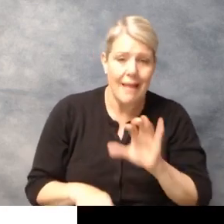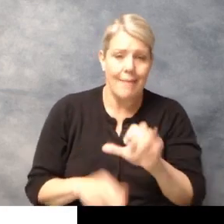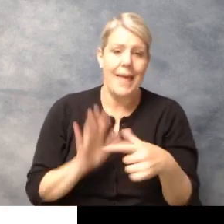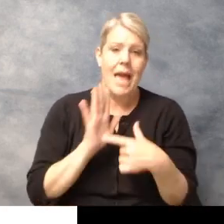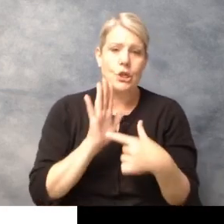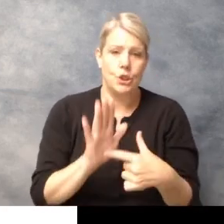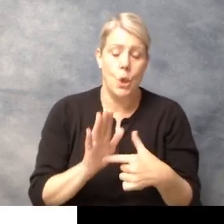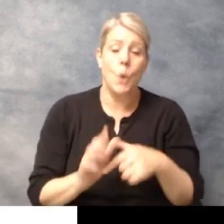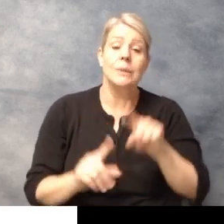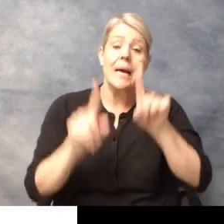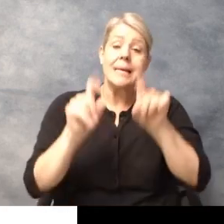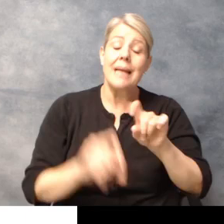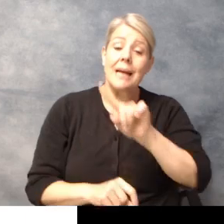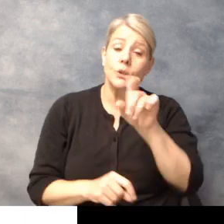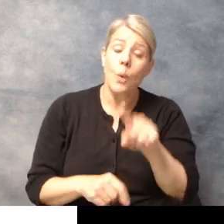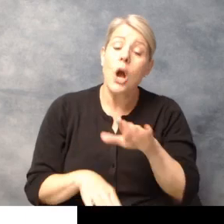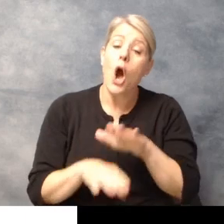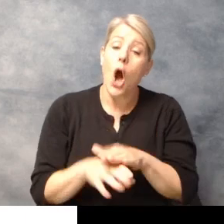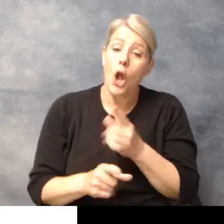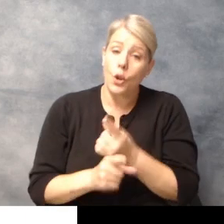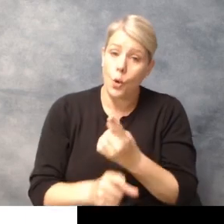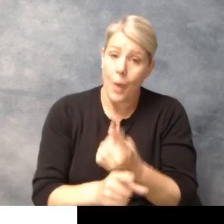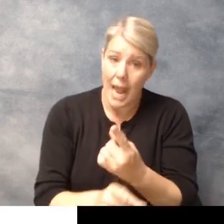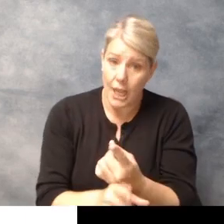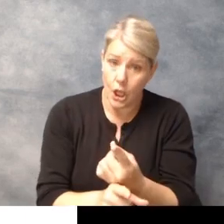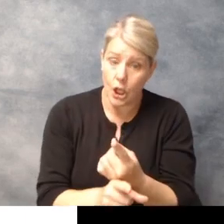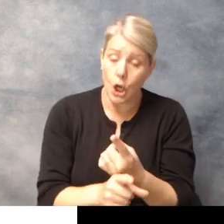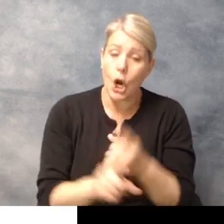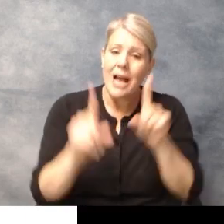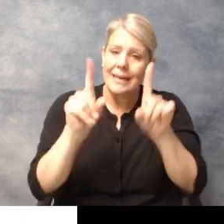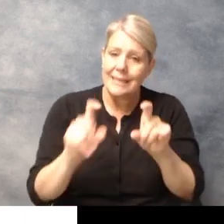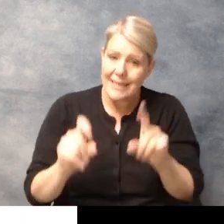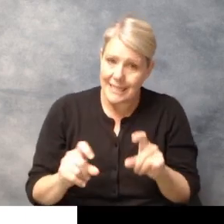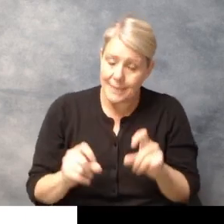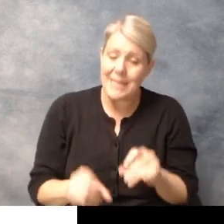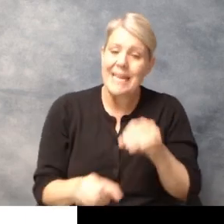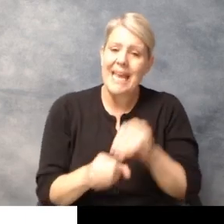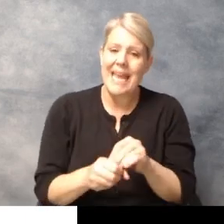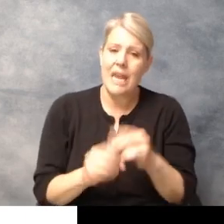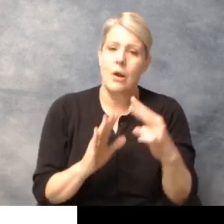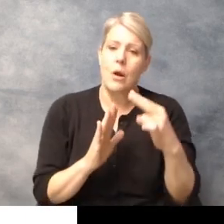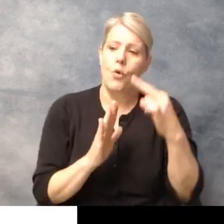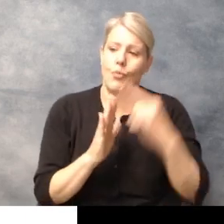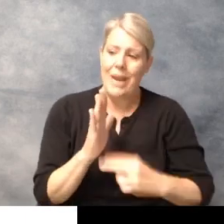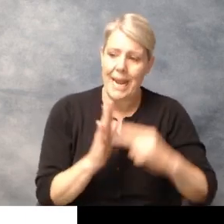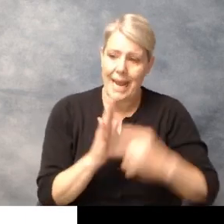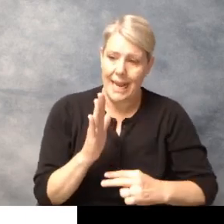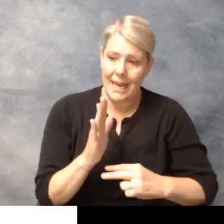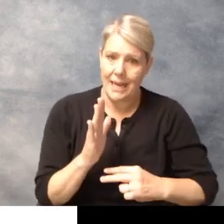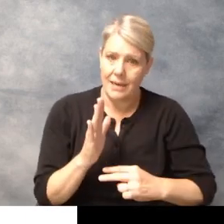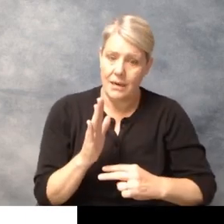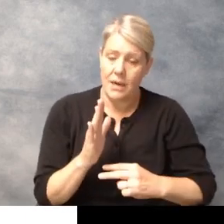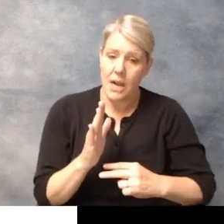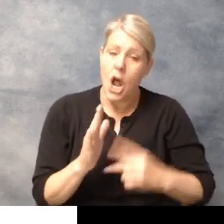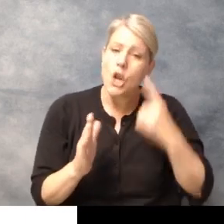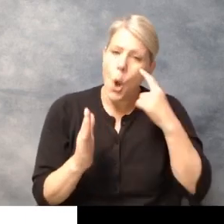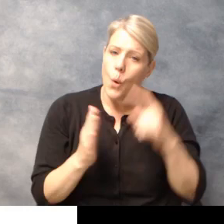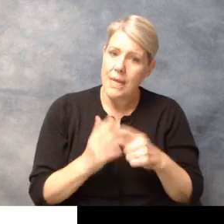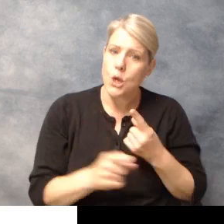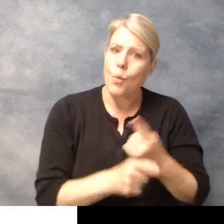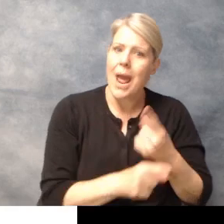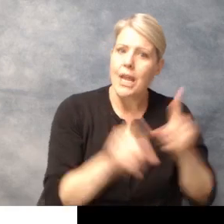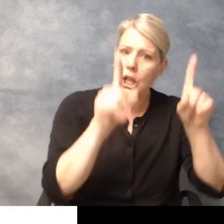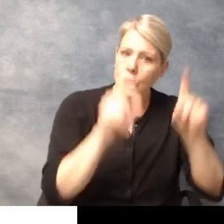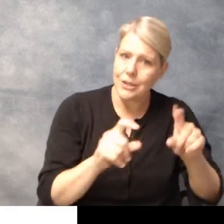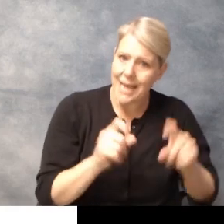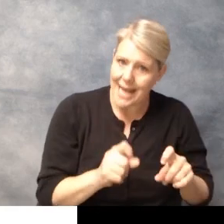example of a test question on the regular state assessment in reading for a student in grade 3. Notice the longer text provided